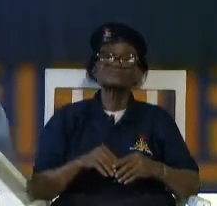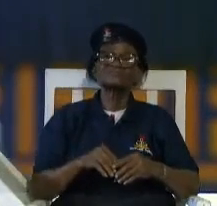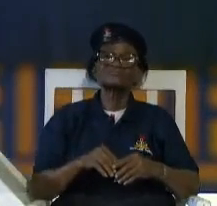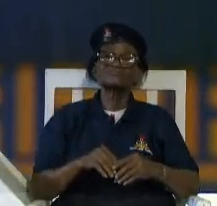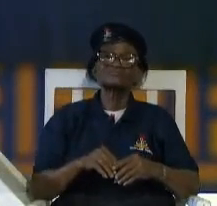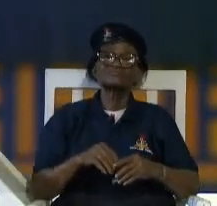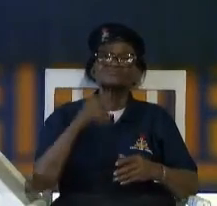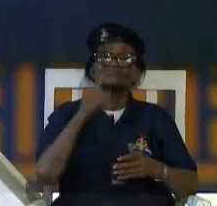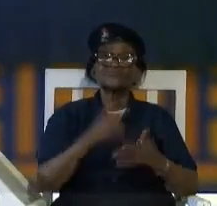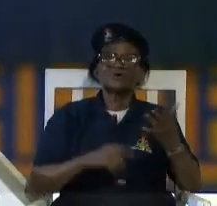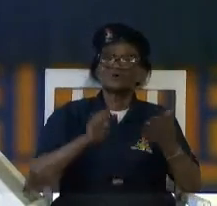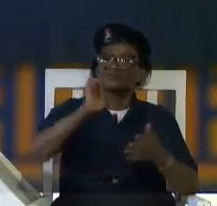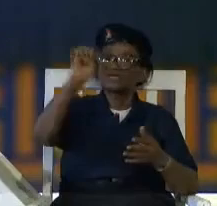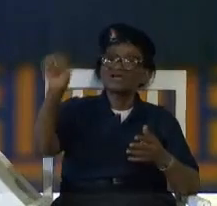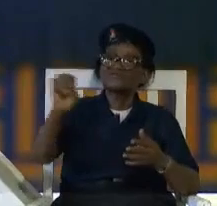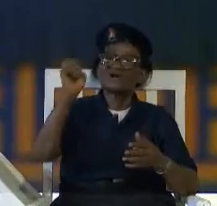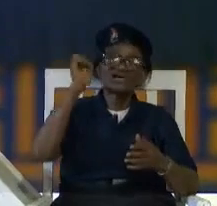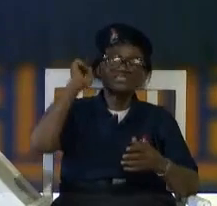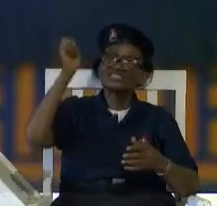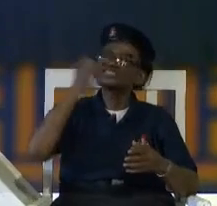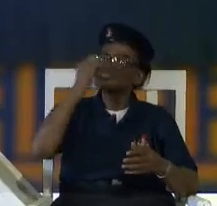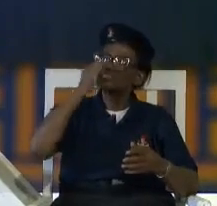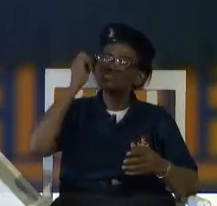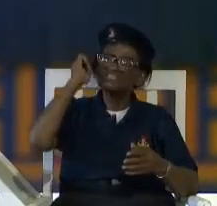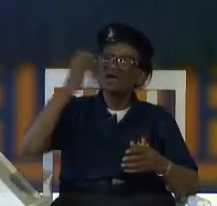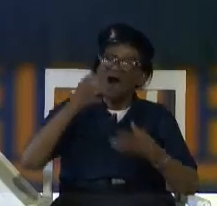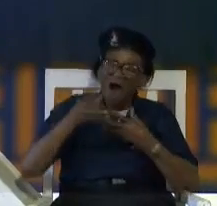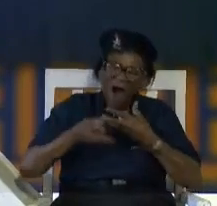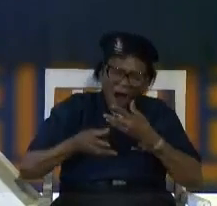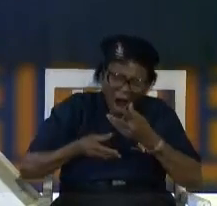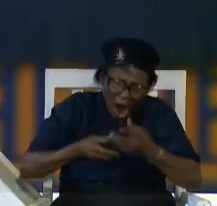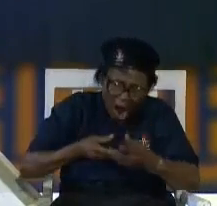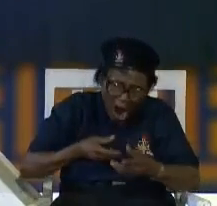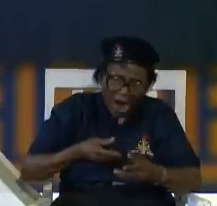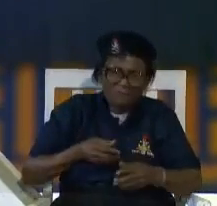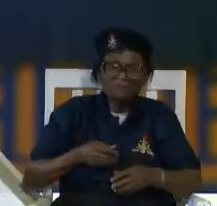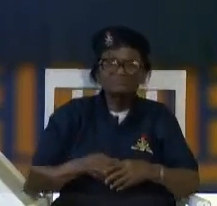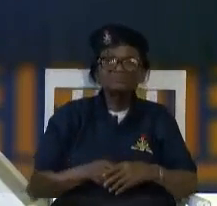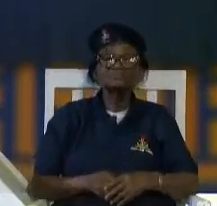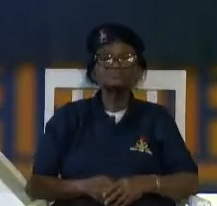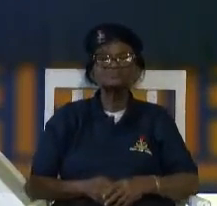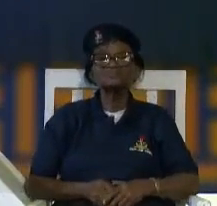and whatever she ate, she vomited.